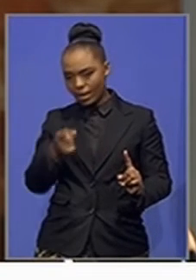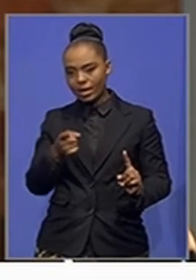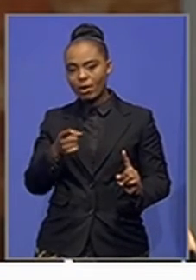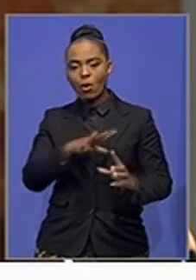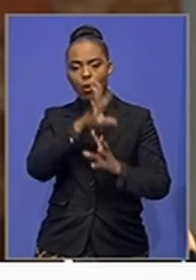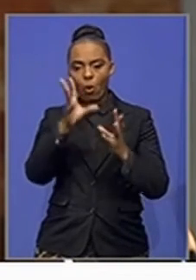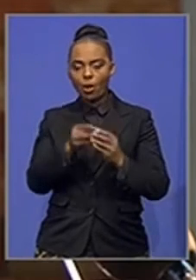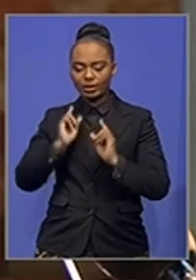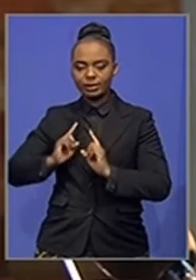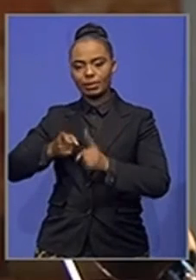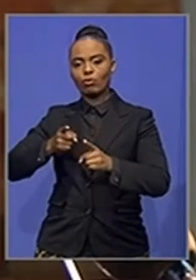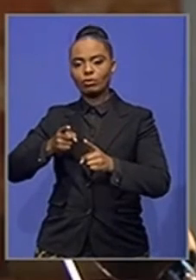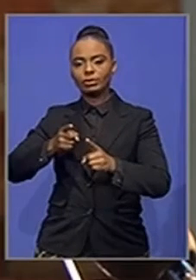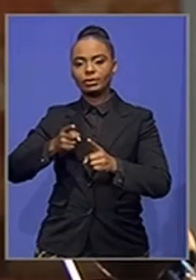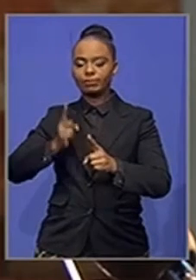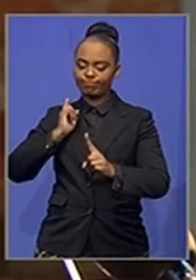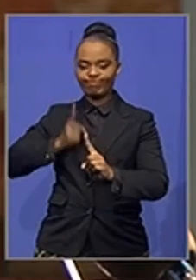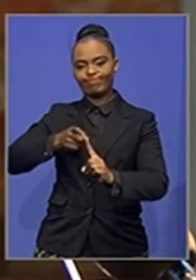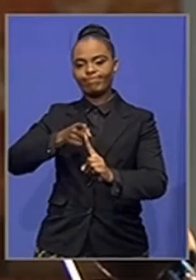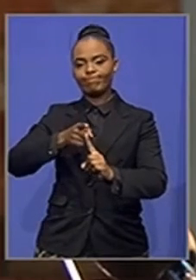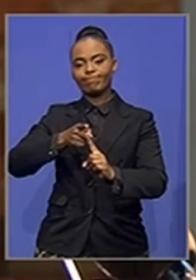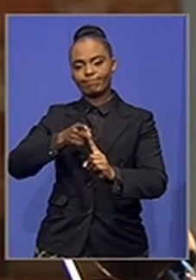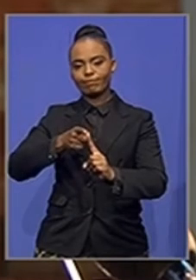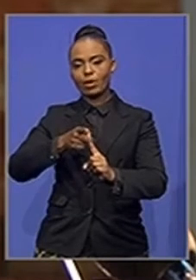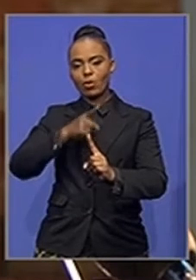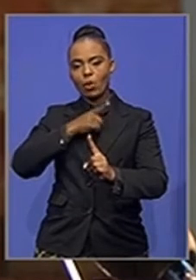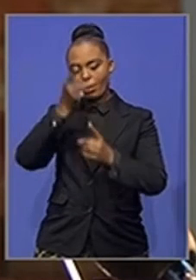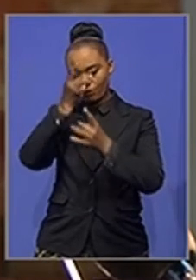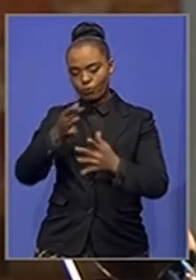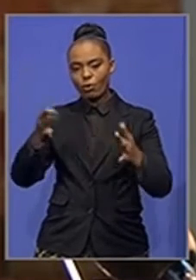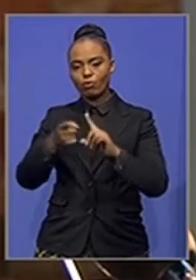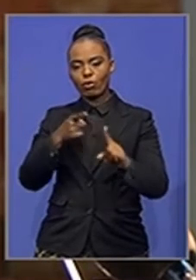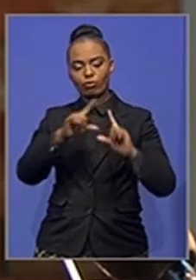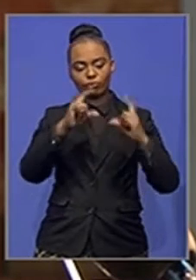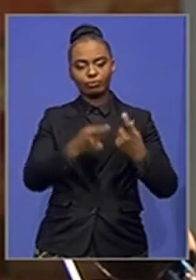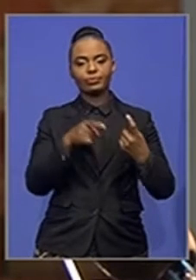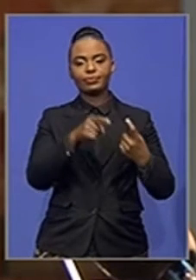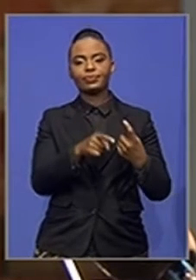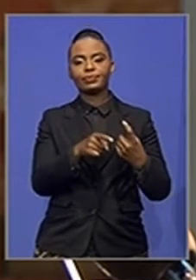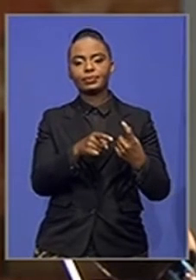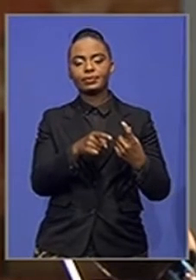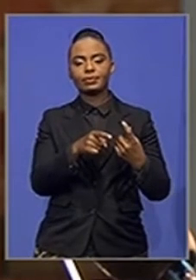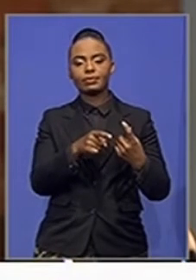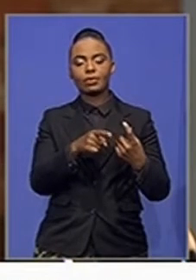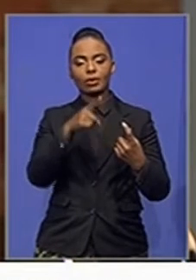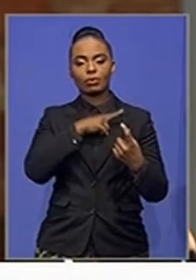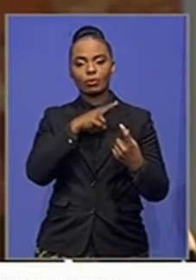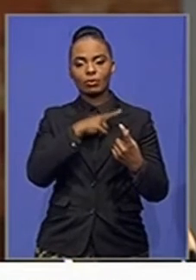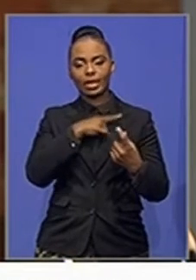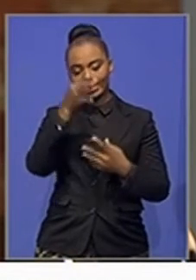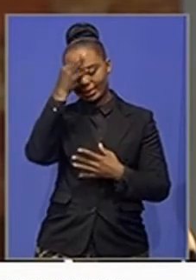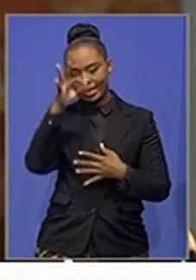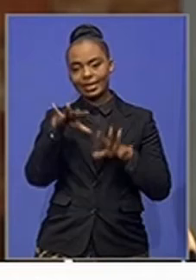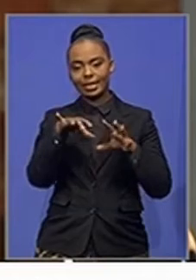and directives lawfully issued by the Judicial Commission of Inquiry into allegations of state